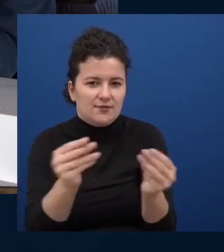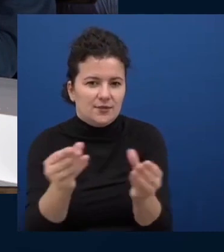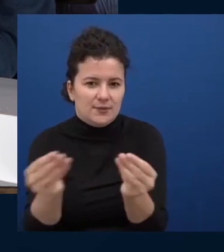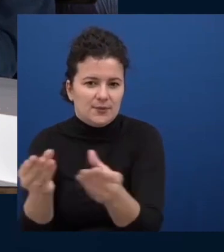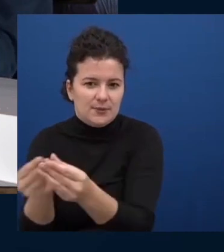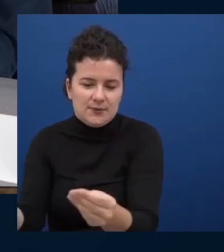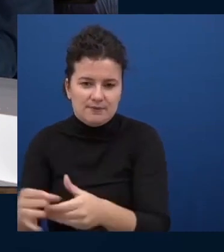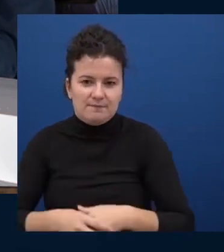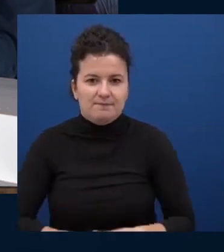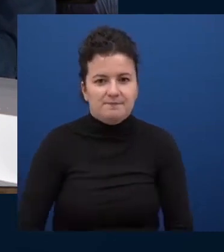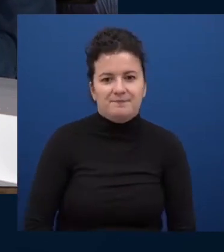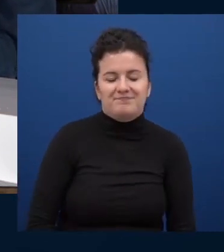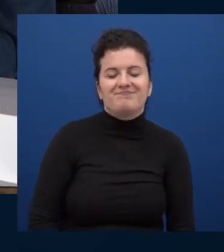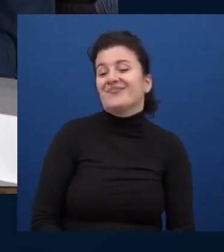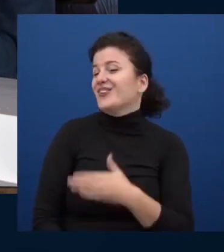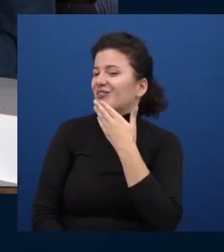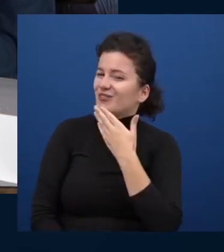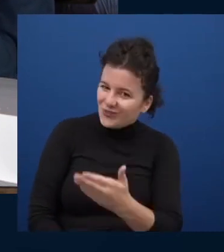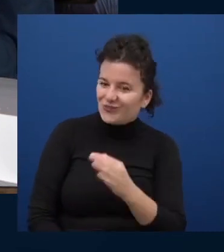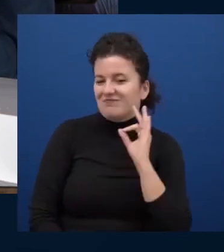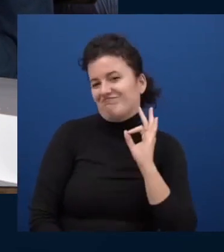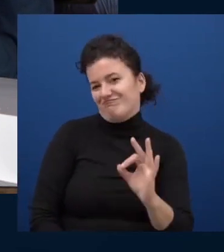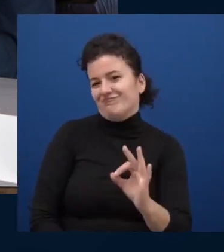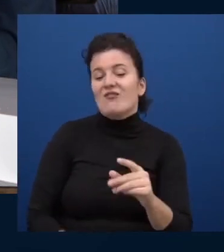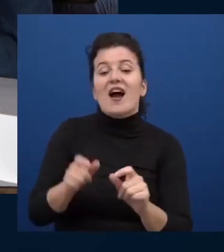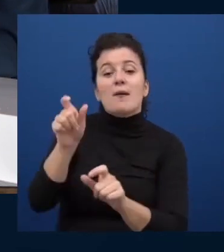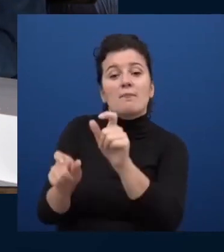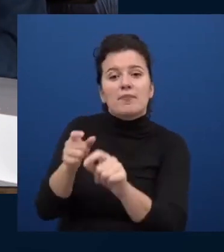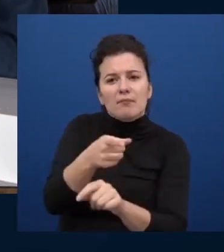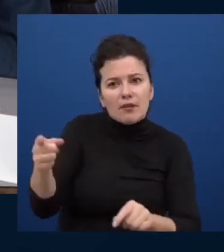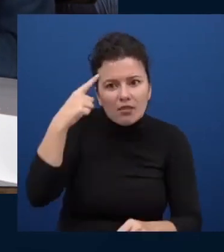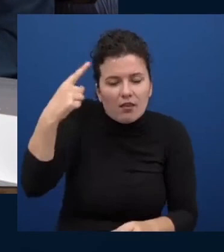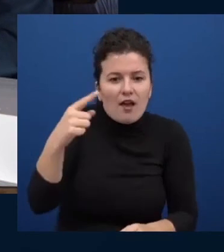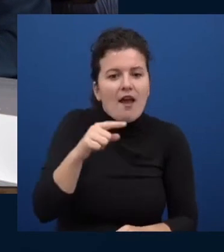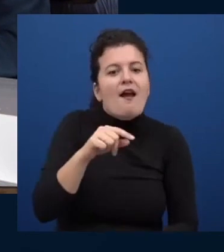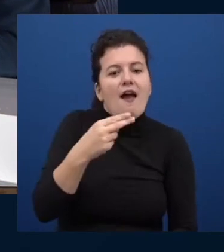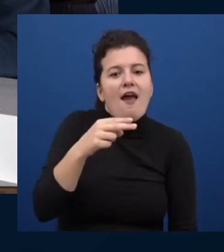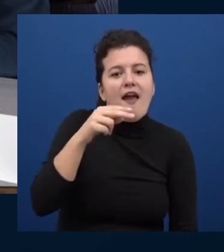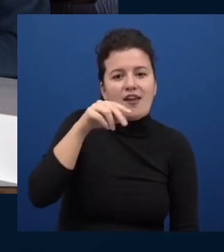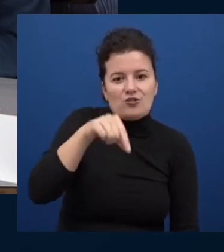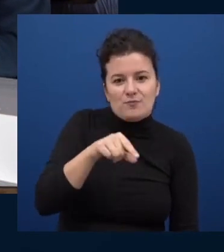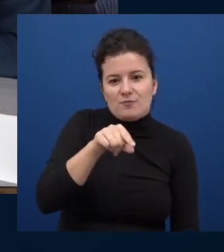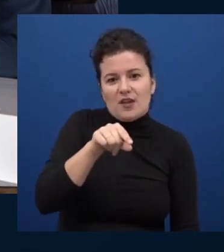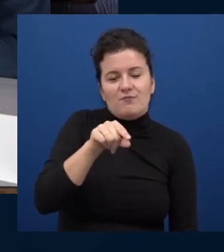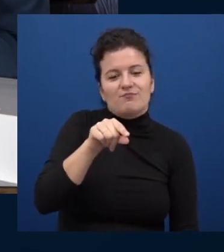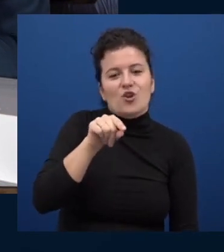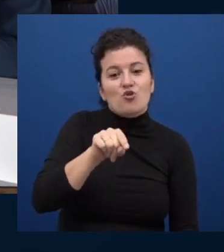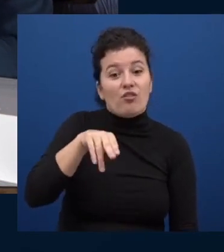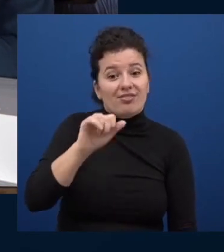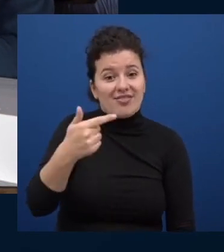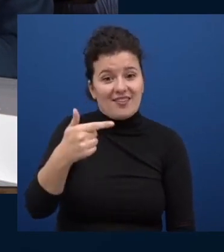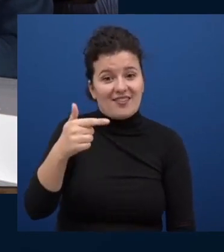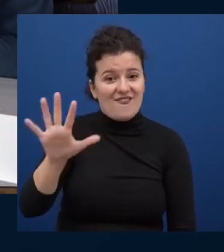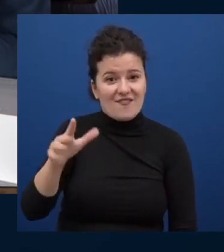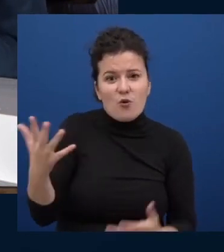that's great to hear. So people were just concerned about, okay, what about ASP.NET 5? But in this case, you guys are accounted for. Yes. So that's great. The other